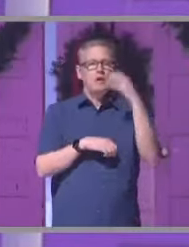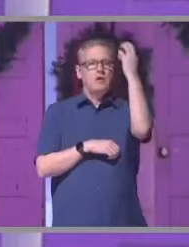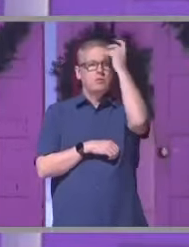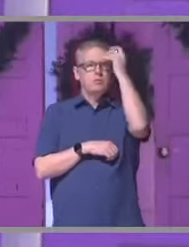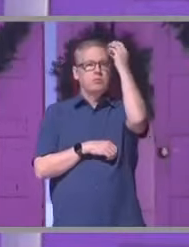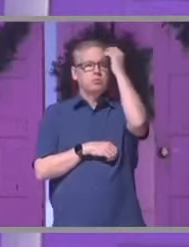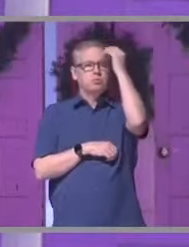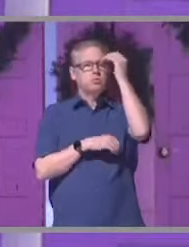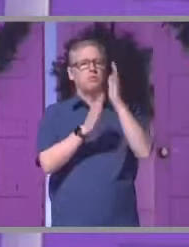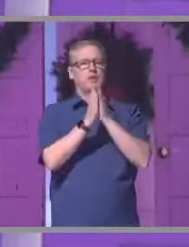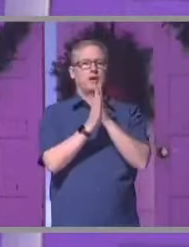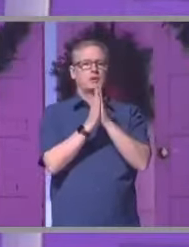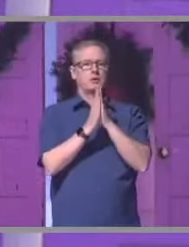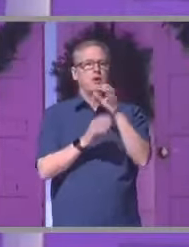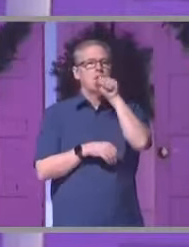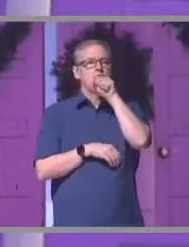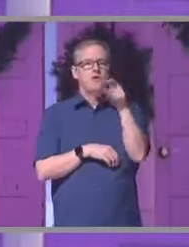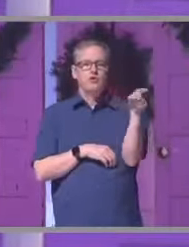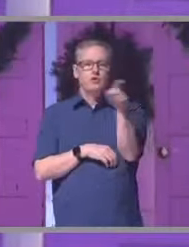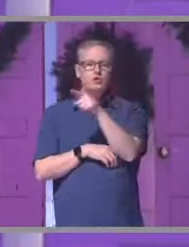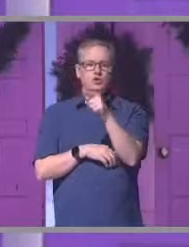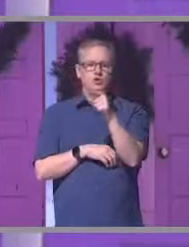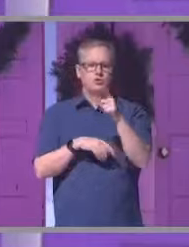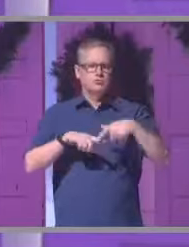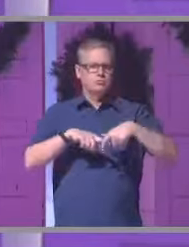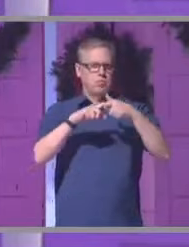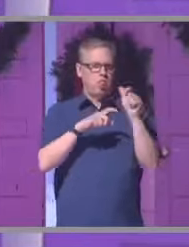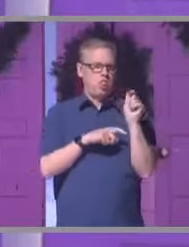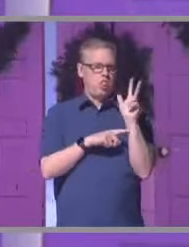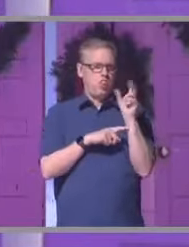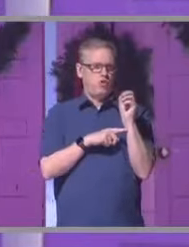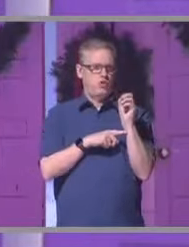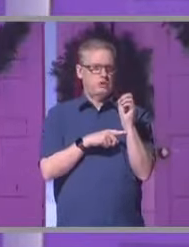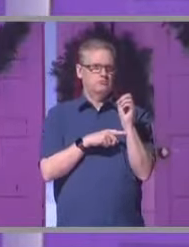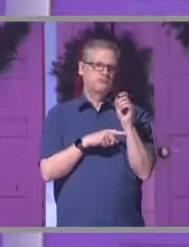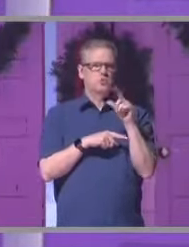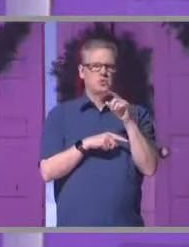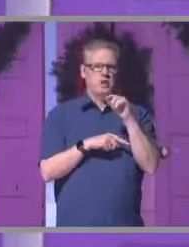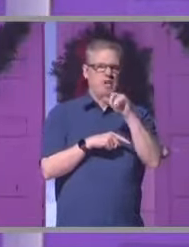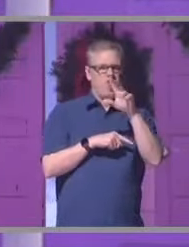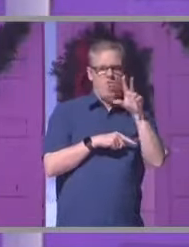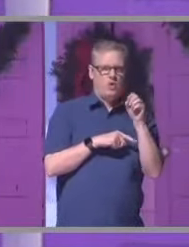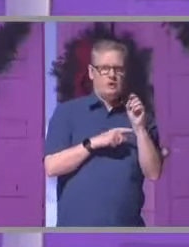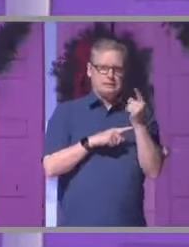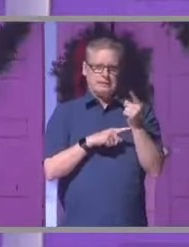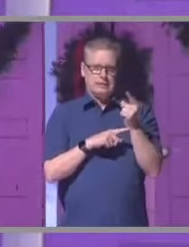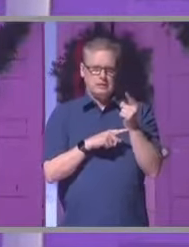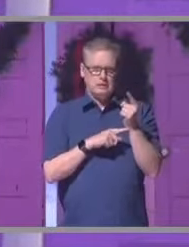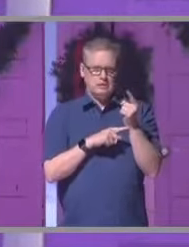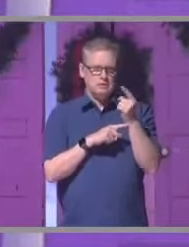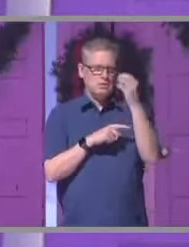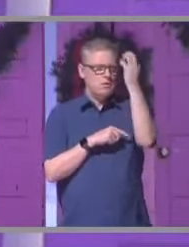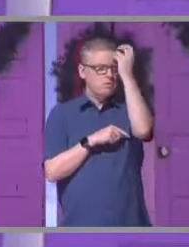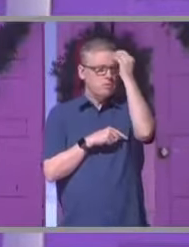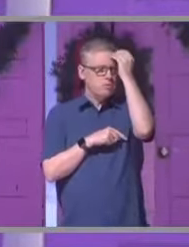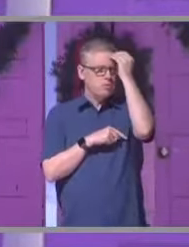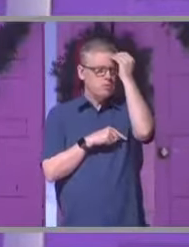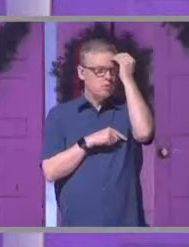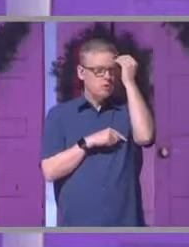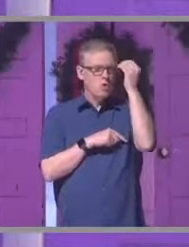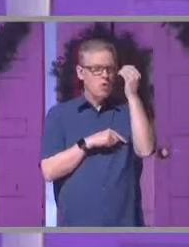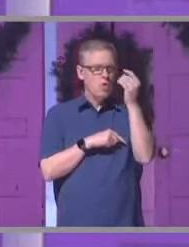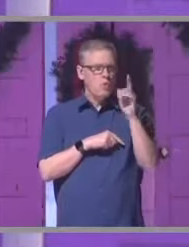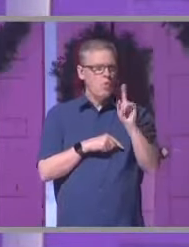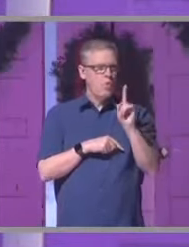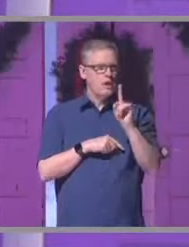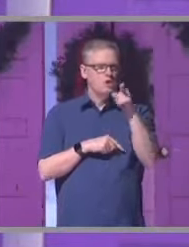reflective prayer, I would love for you just to take 30 seconds, 20 to 30 seconds, and just reflect on where you need